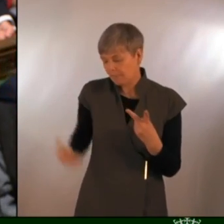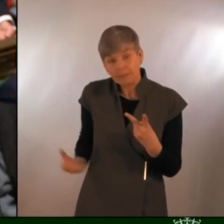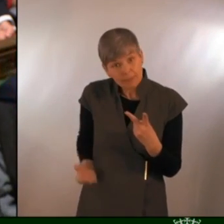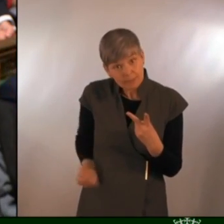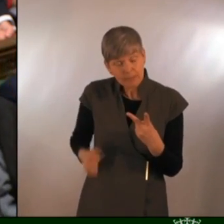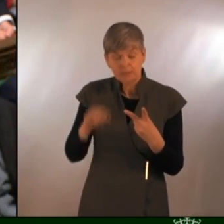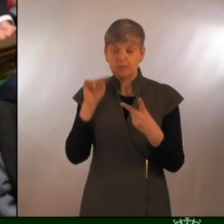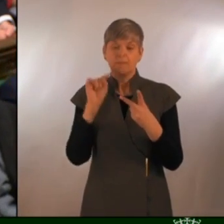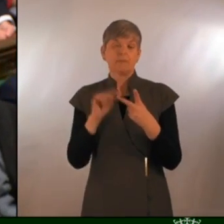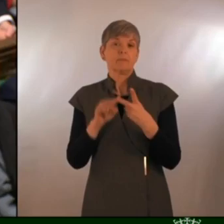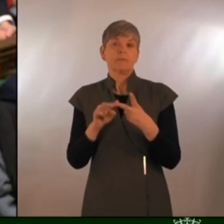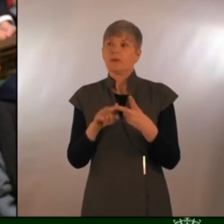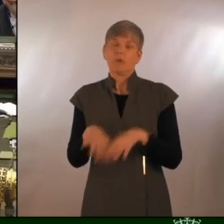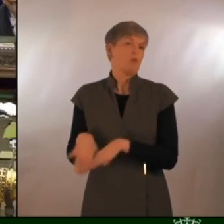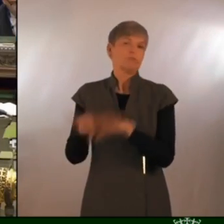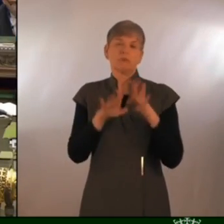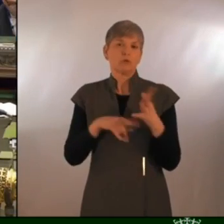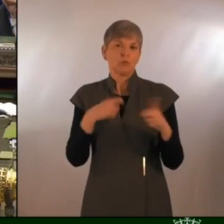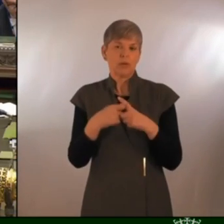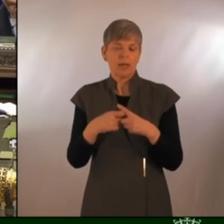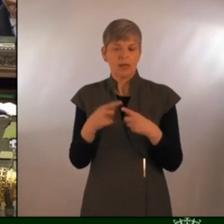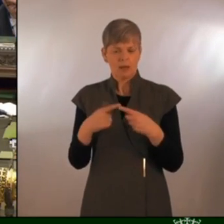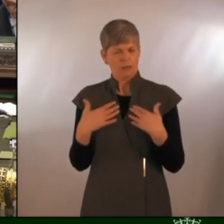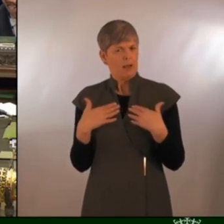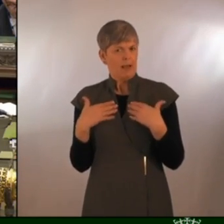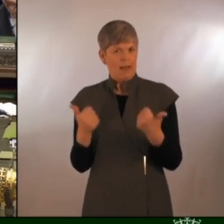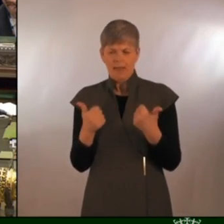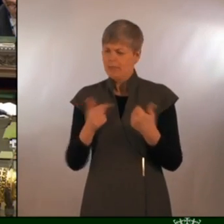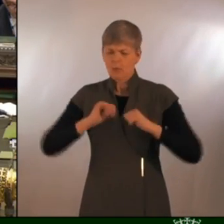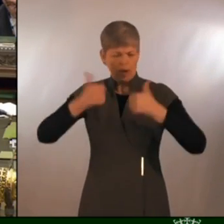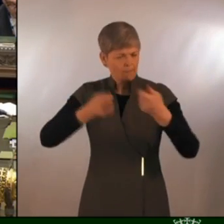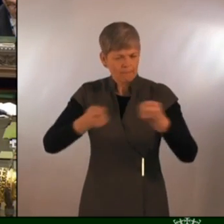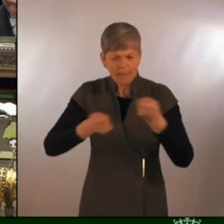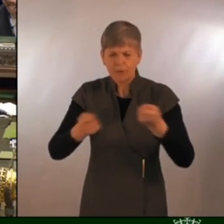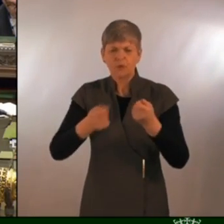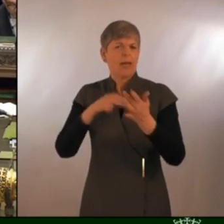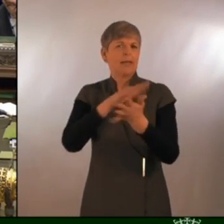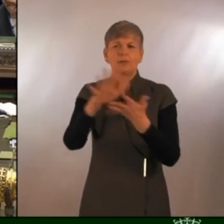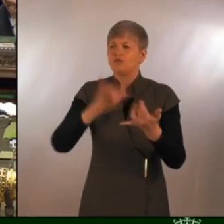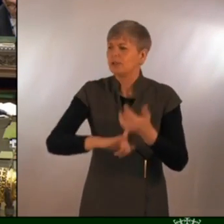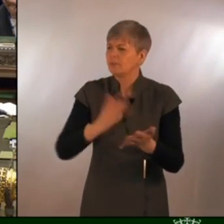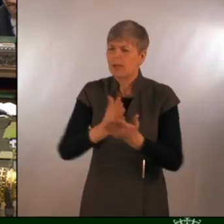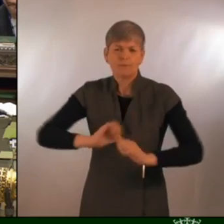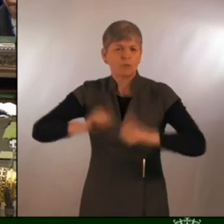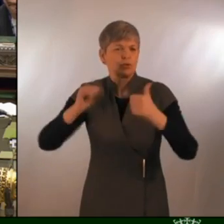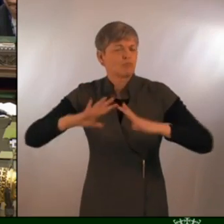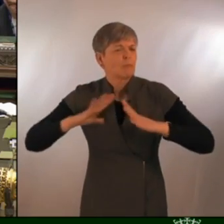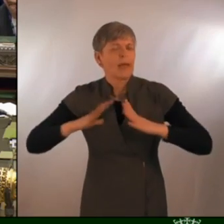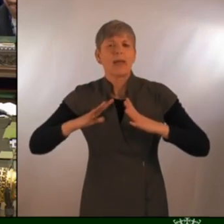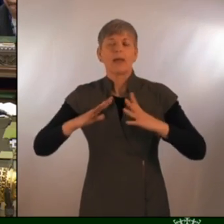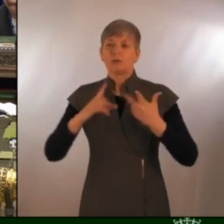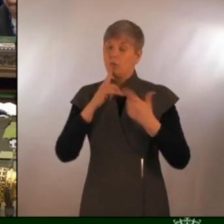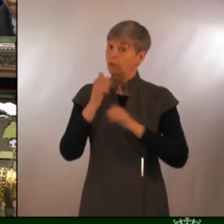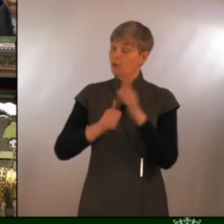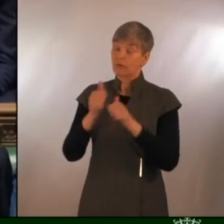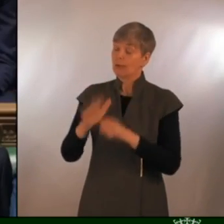free for people across this country, and indeed our health system is very well managed, very well prepared for this epidemic, and I congratulate